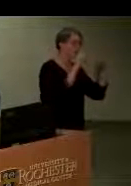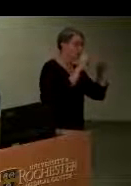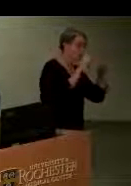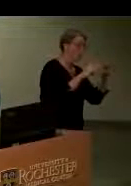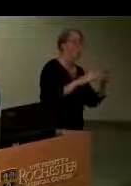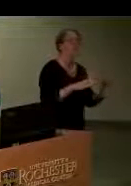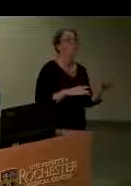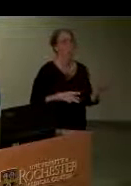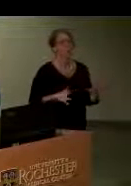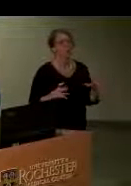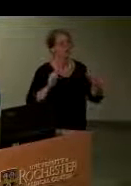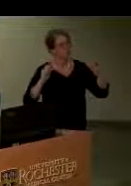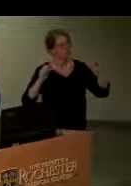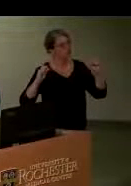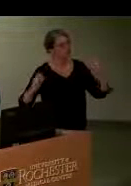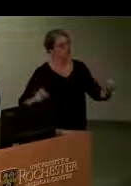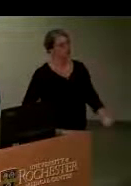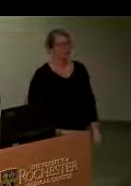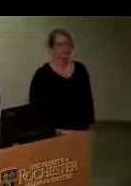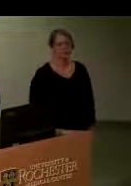court, and we want them to exercise.